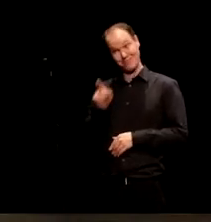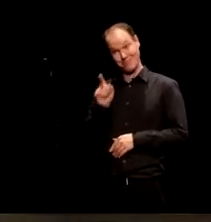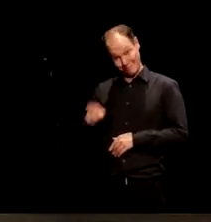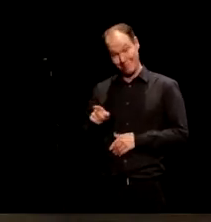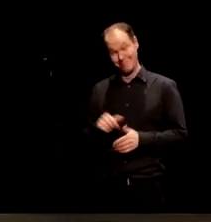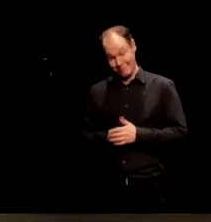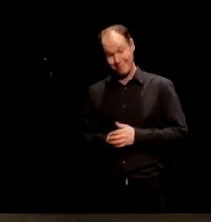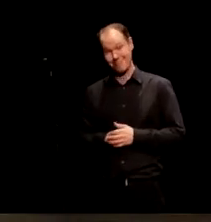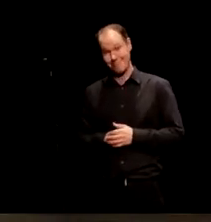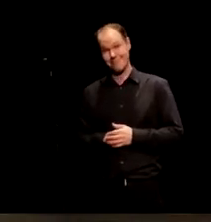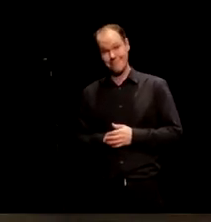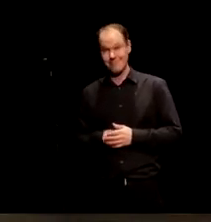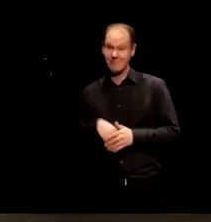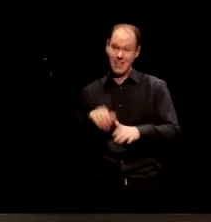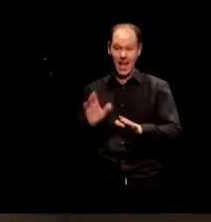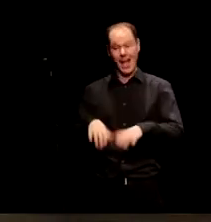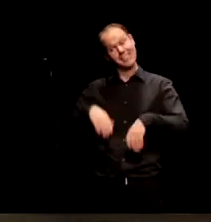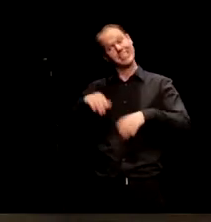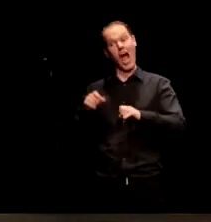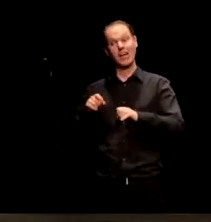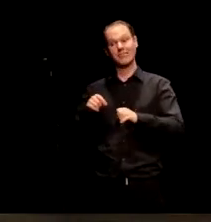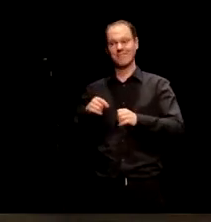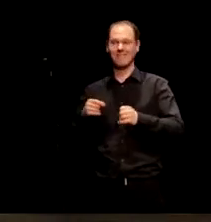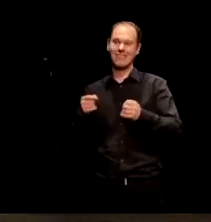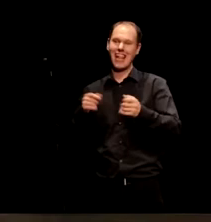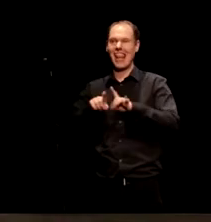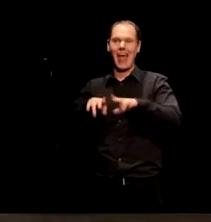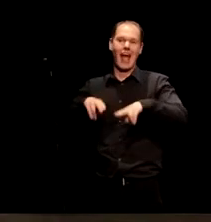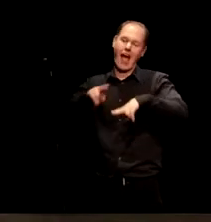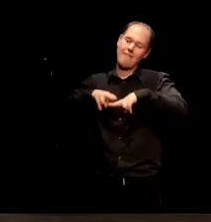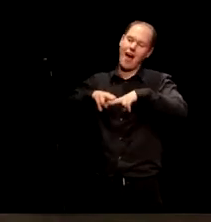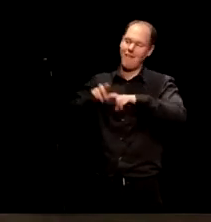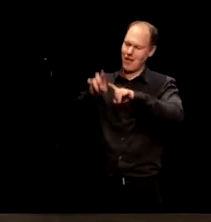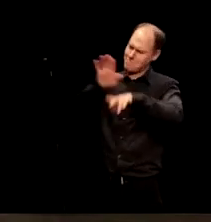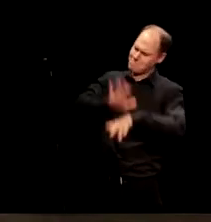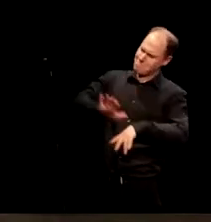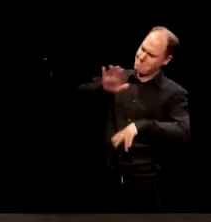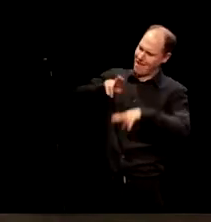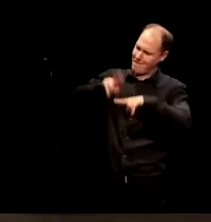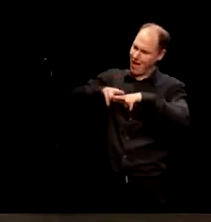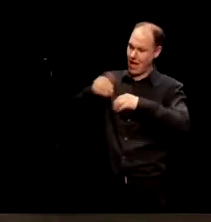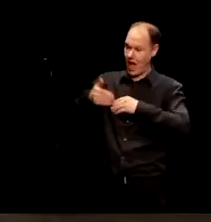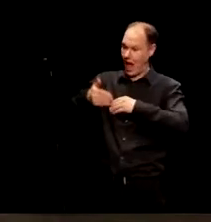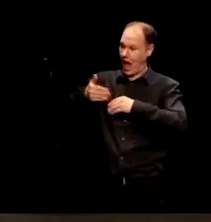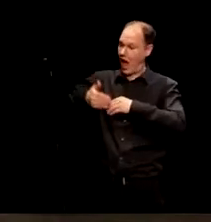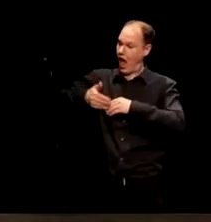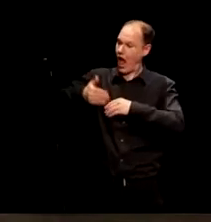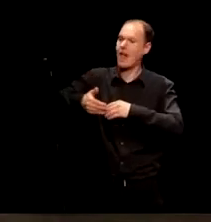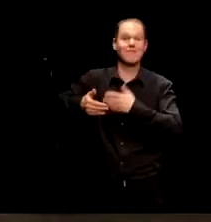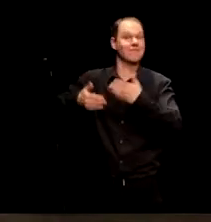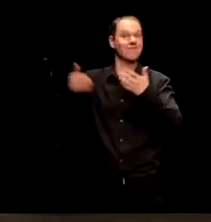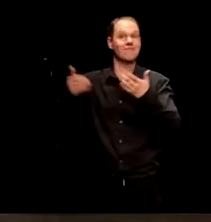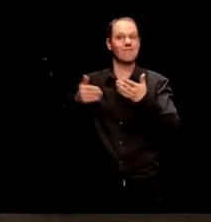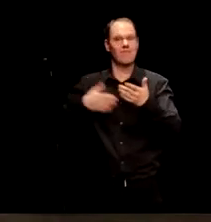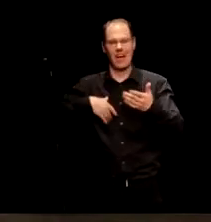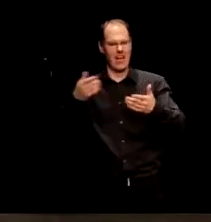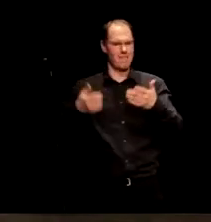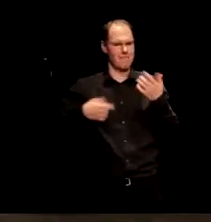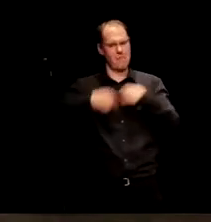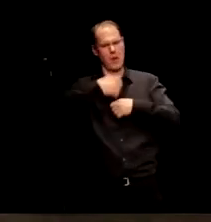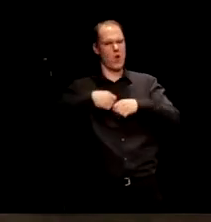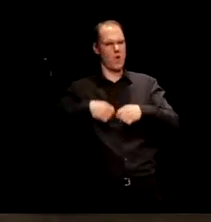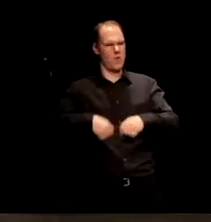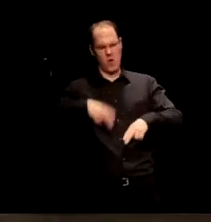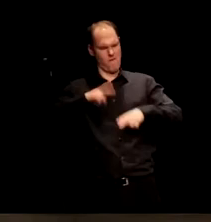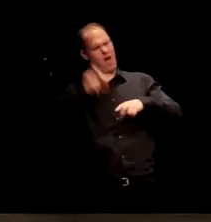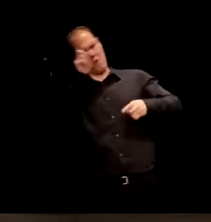us. They start off by being fatherly and end by denying any knowledge of fatherhood.